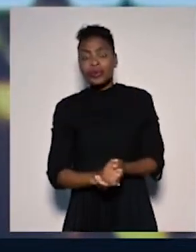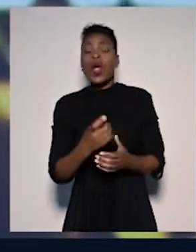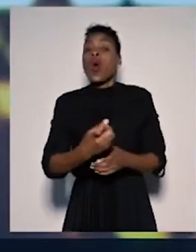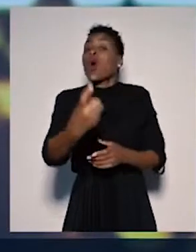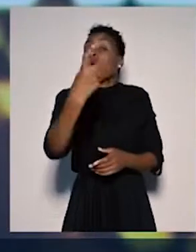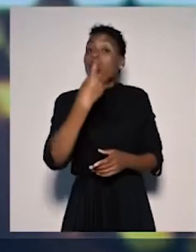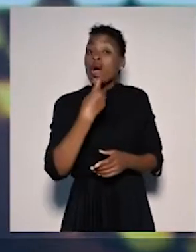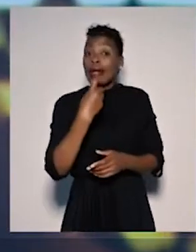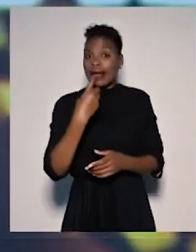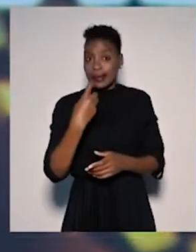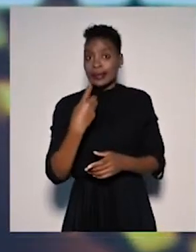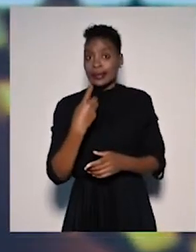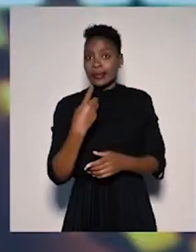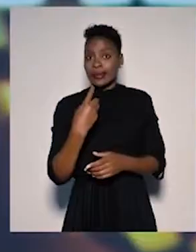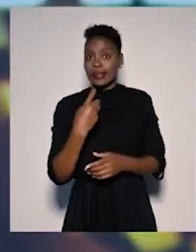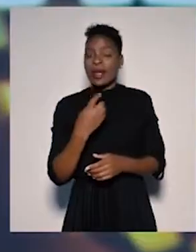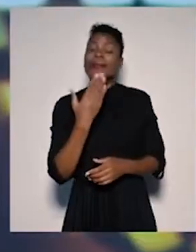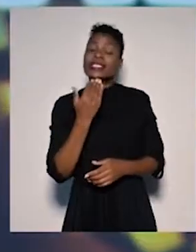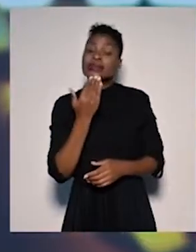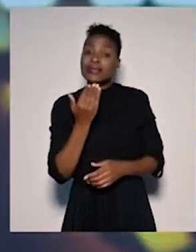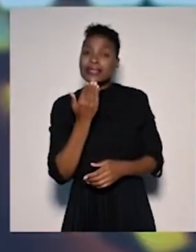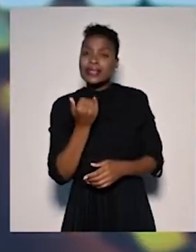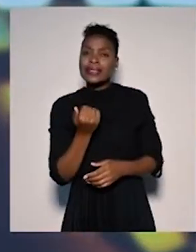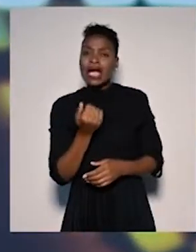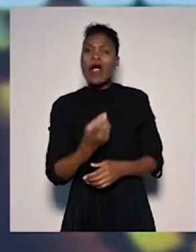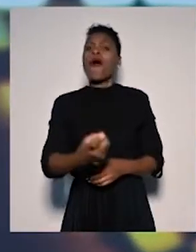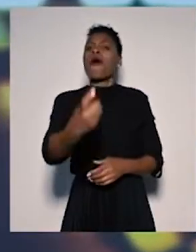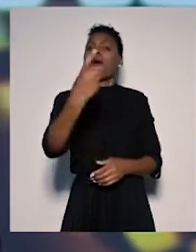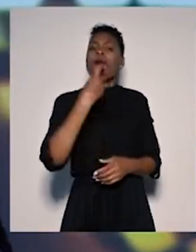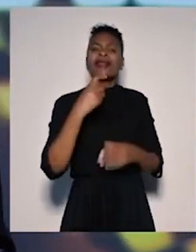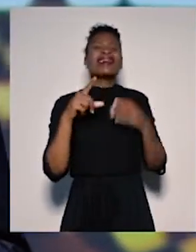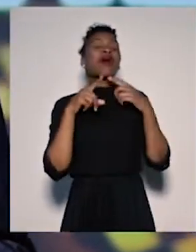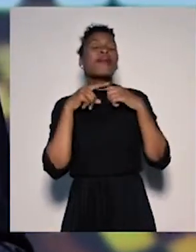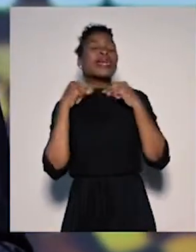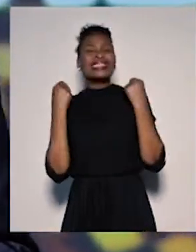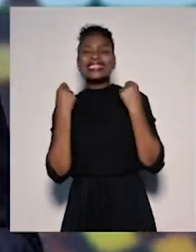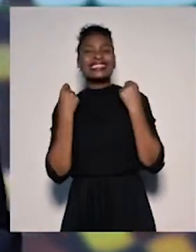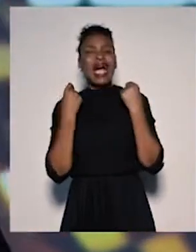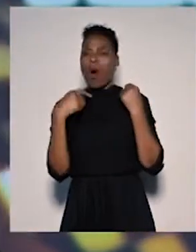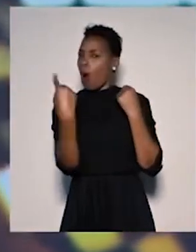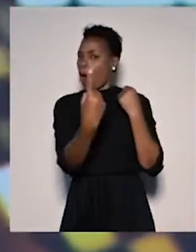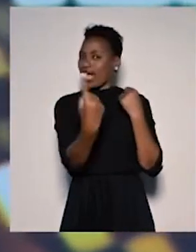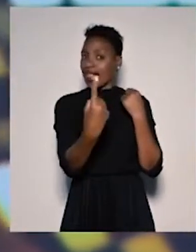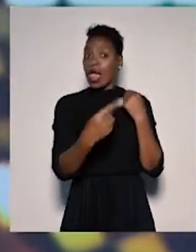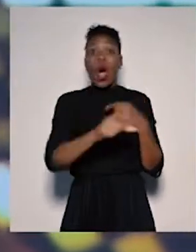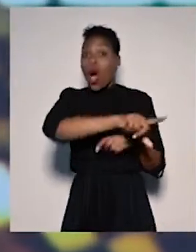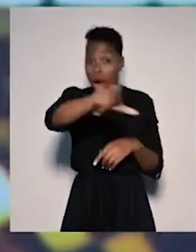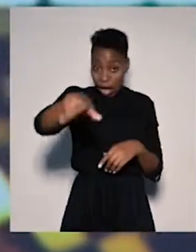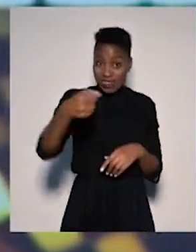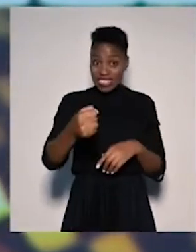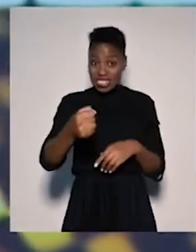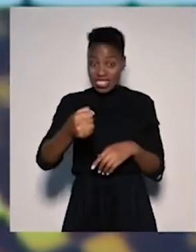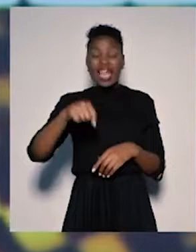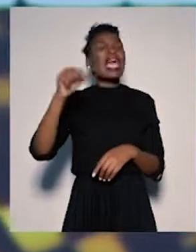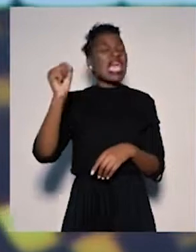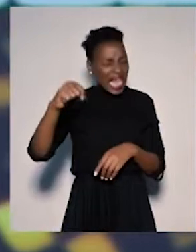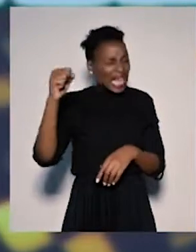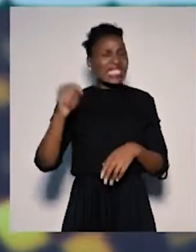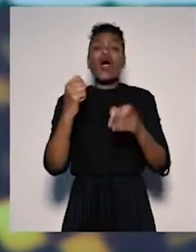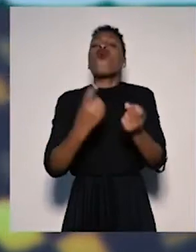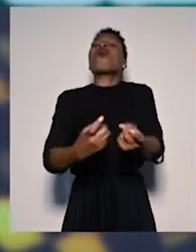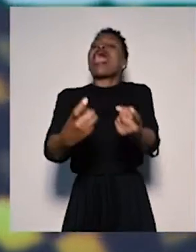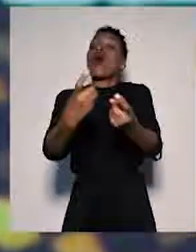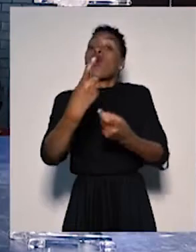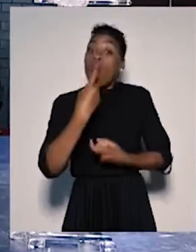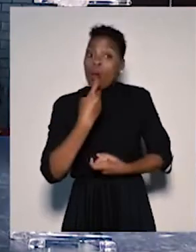calling, I'm not talking about being a pastor necessarily. All of us are called. All of us are